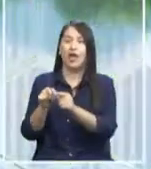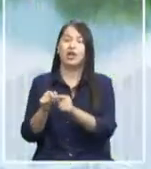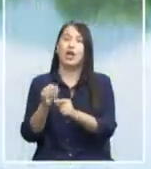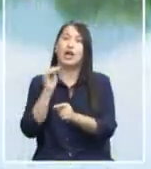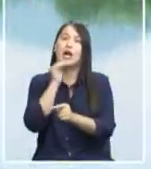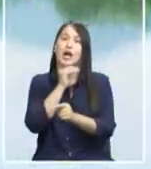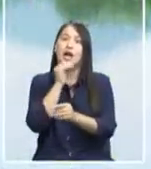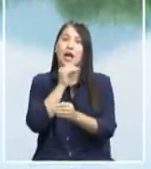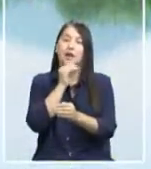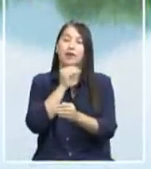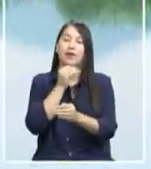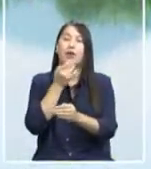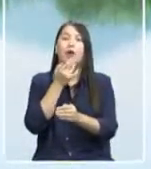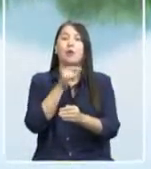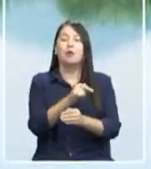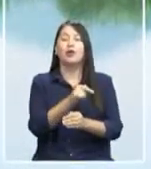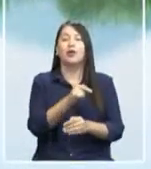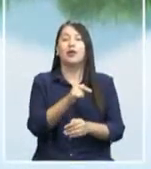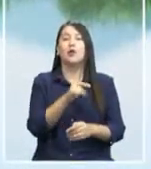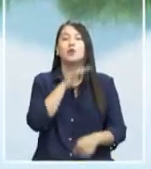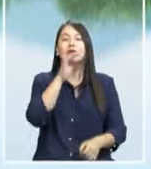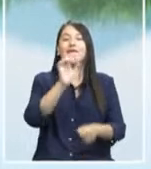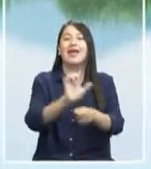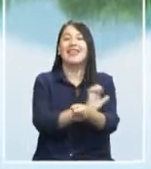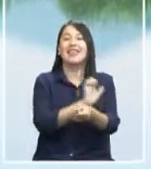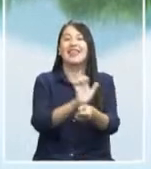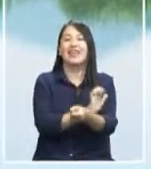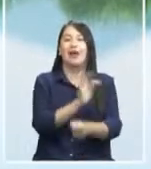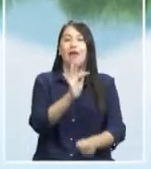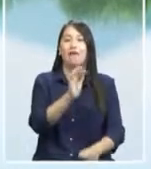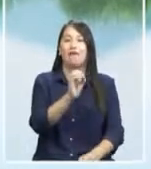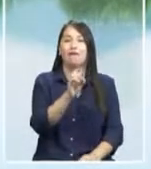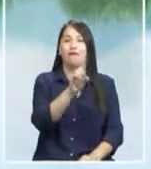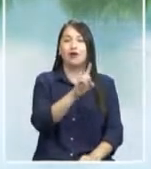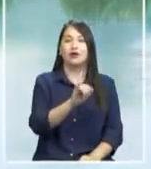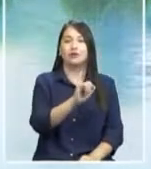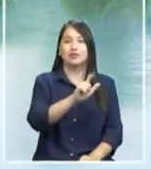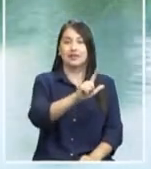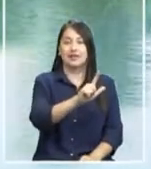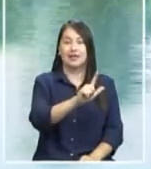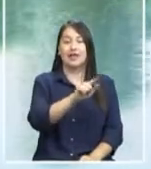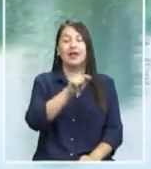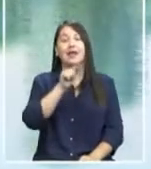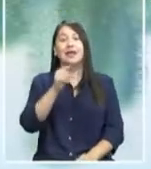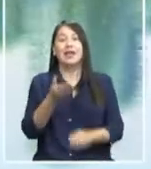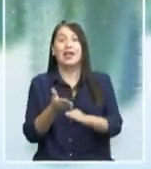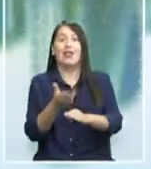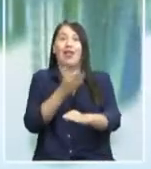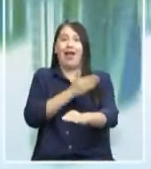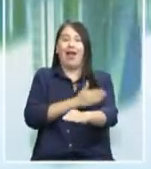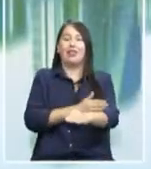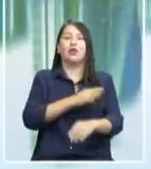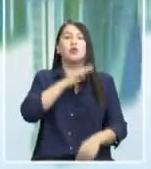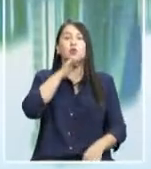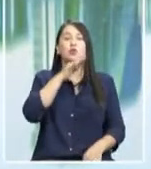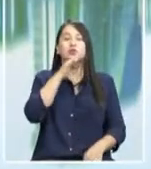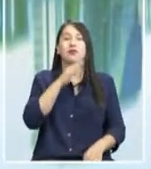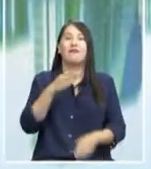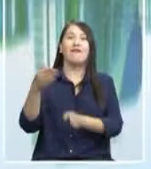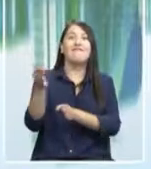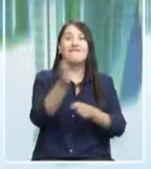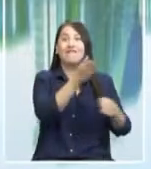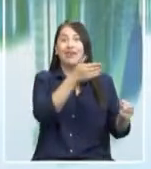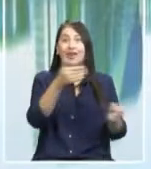wind and manpower. So these boats quickly eliminated the